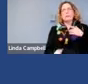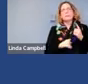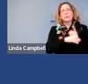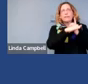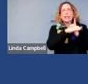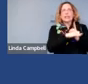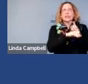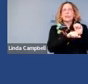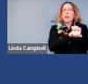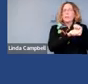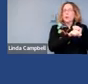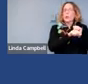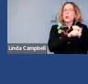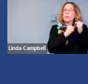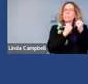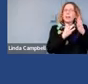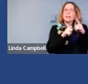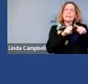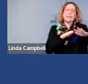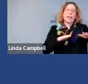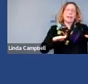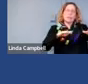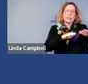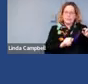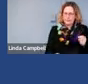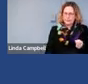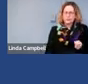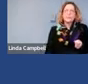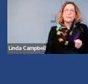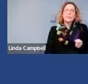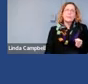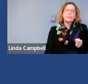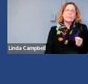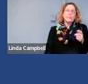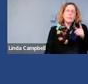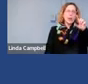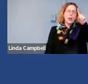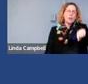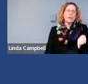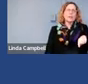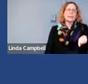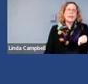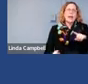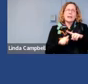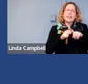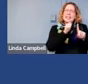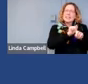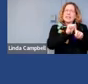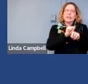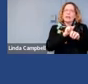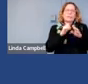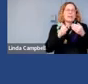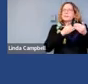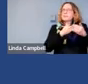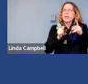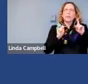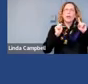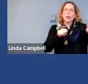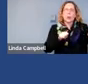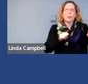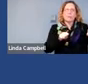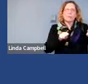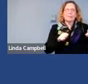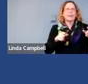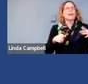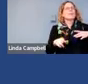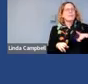And so I have studied food webs, and I'm very privileged to be able to study food webs in many different areas, as listed here. And